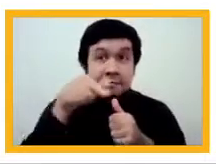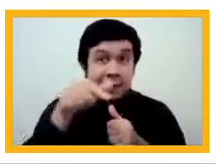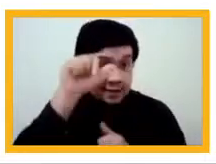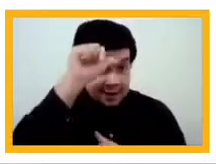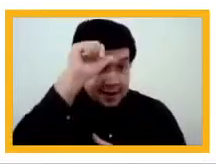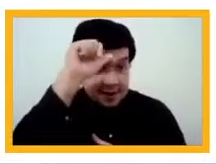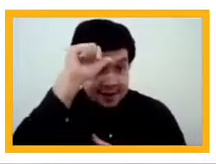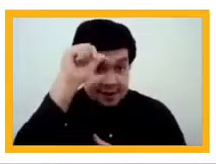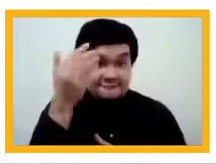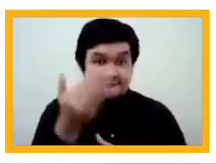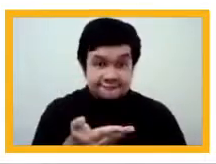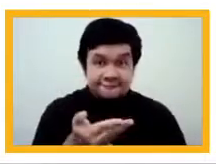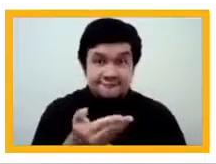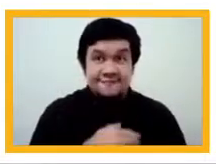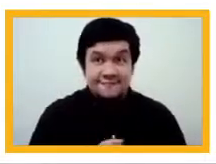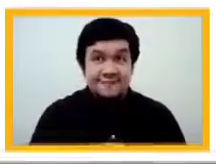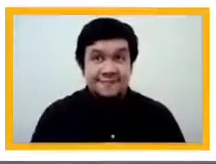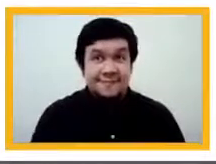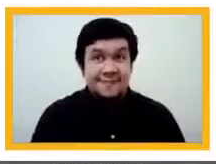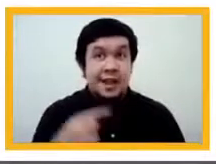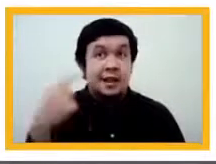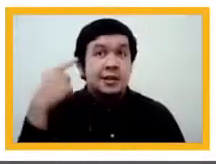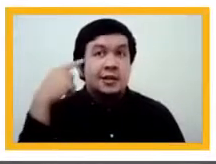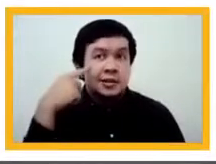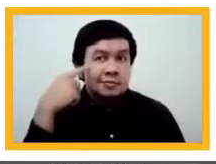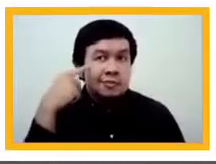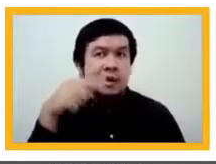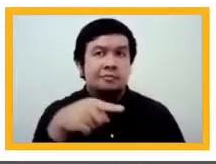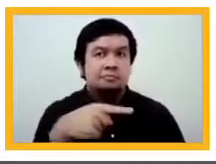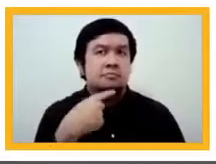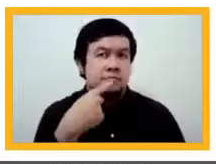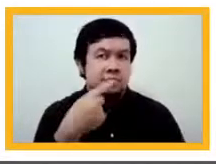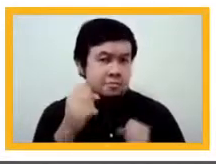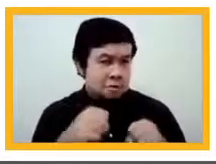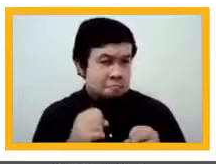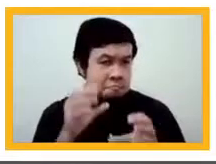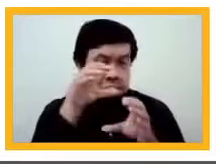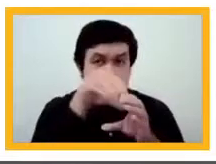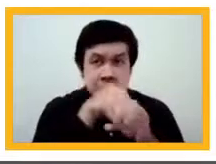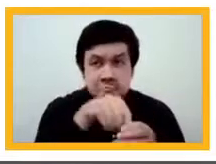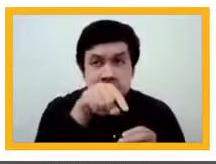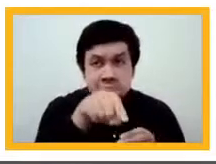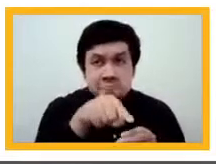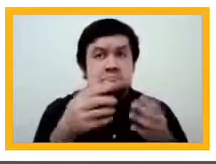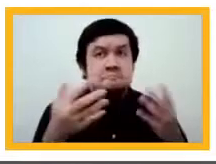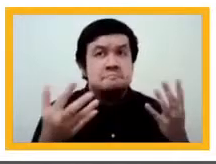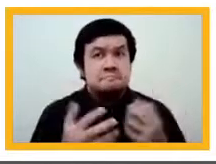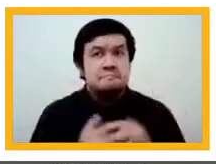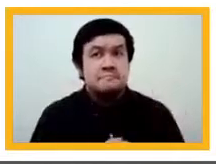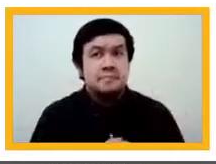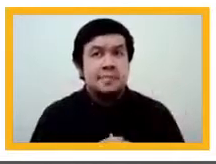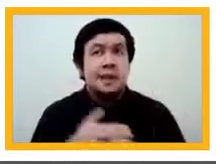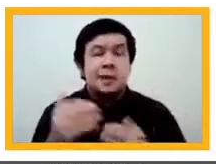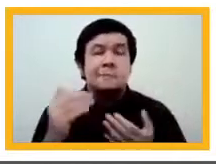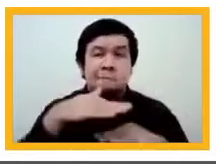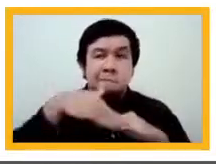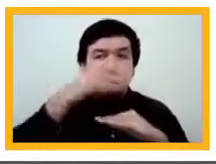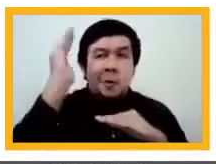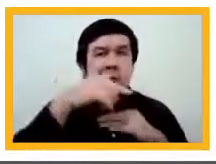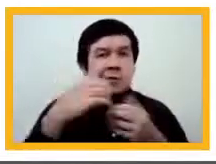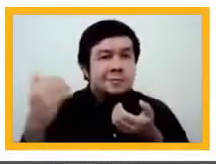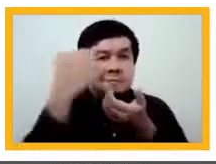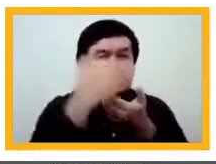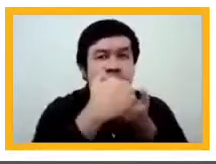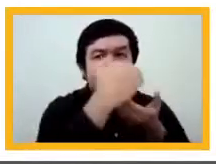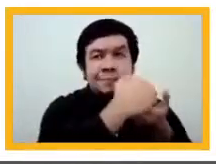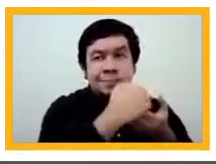Ibu Paulina, how can he be part of it? How can you kind of gain partners across the region and socialize